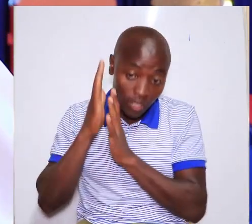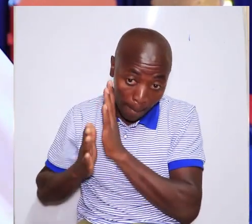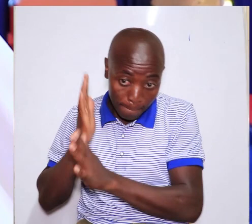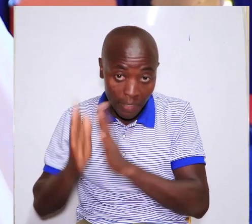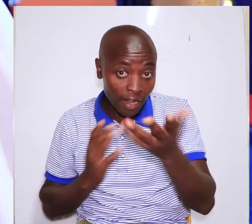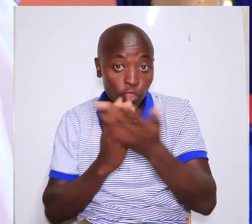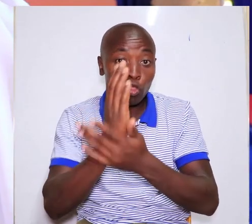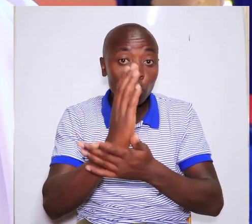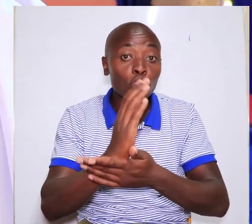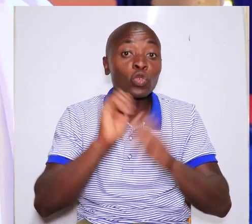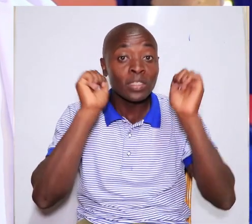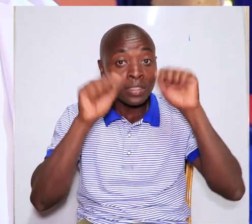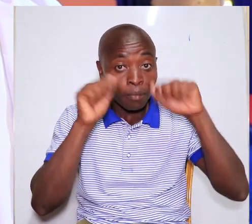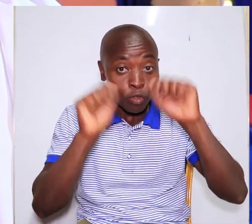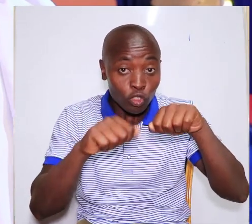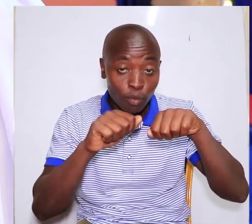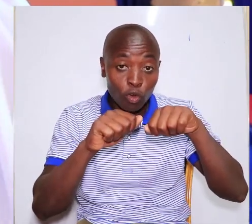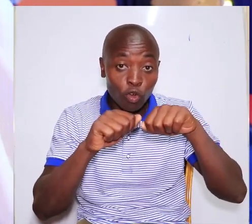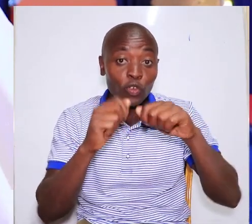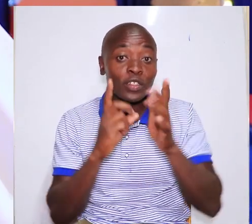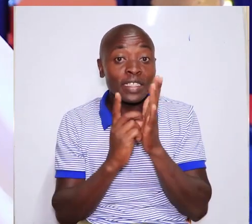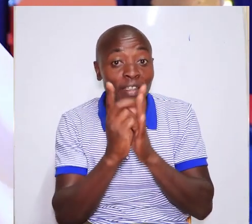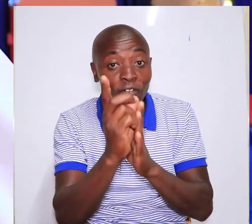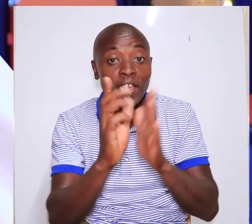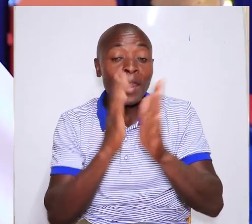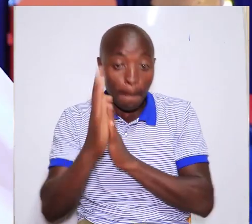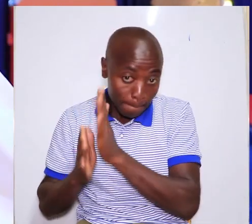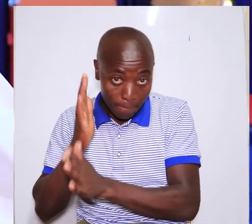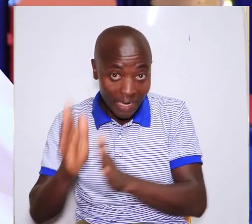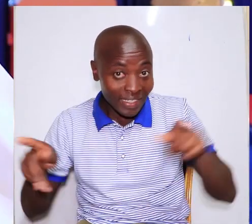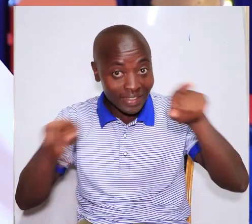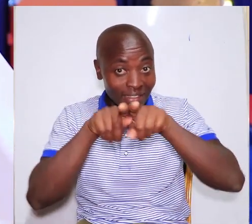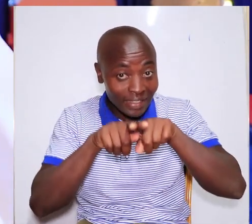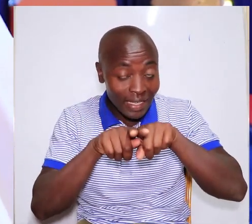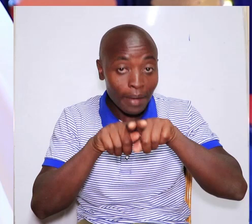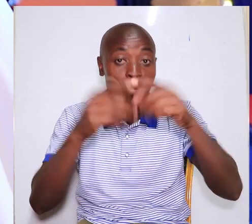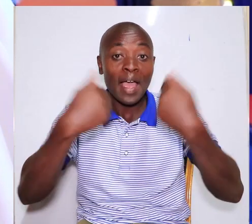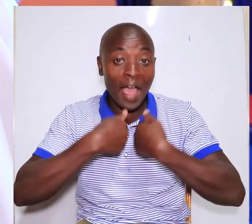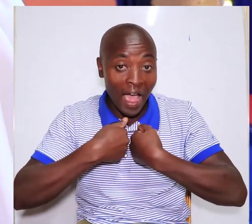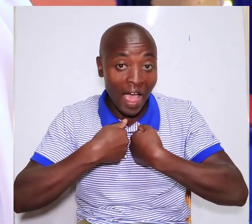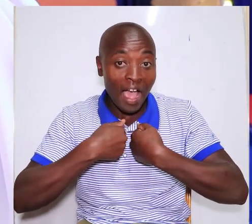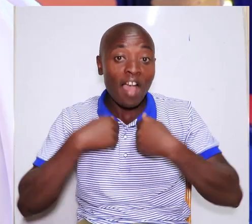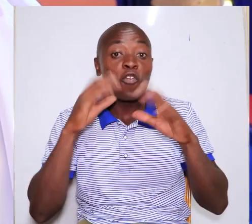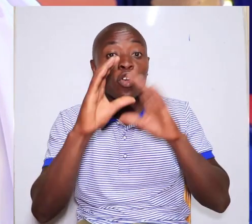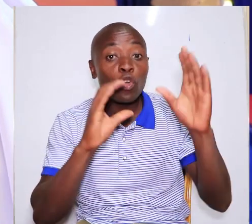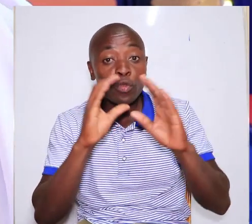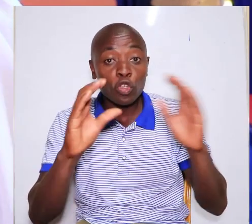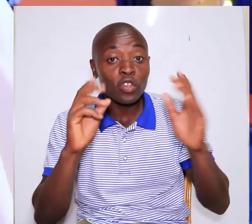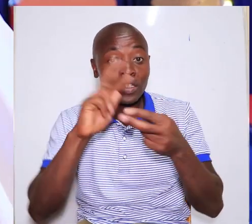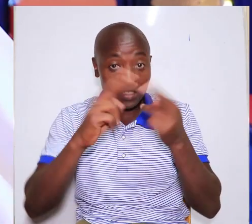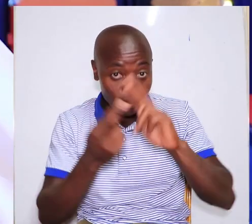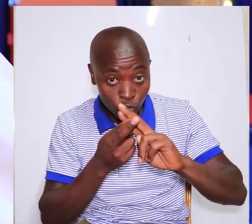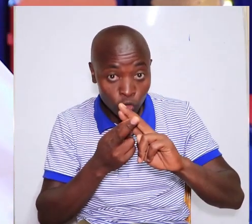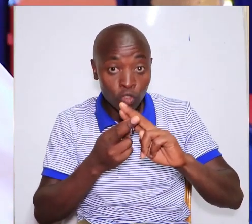and through his enactment of his divine plans, we also get to communion with him in